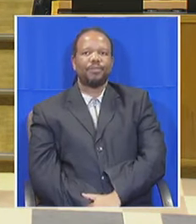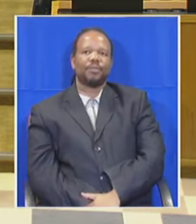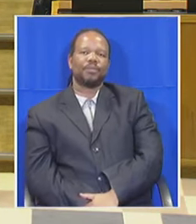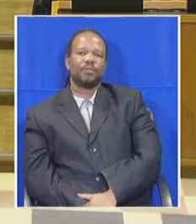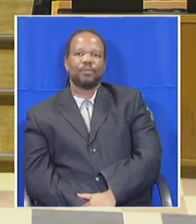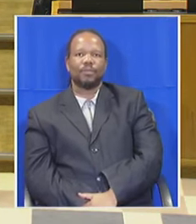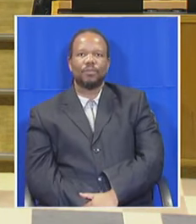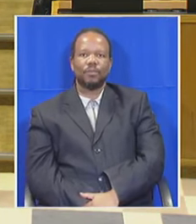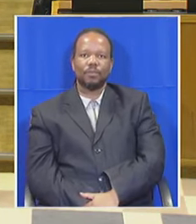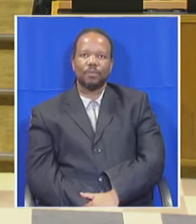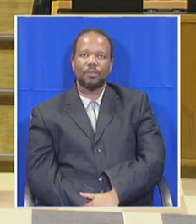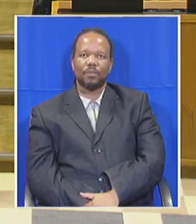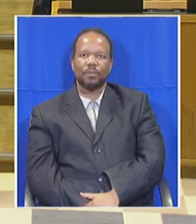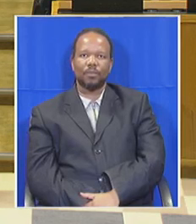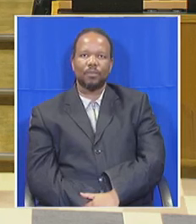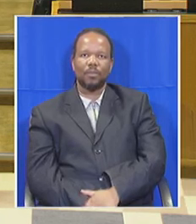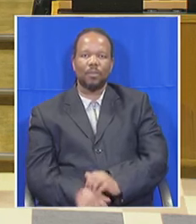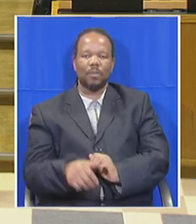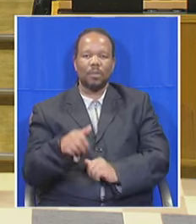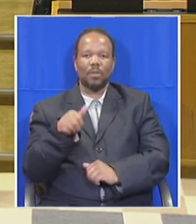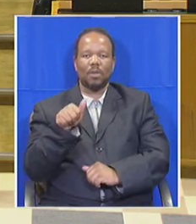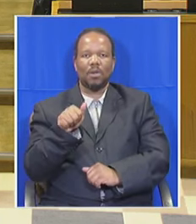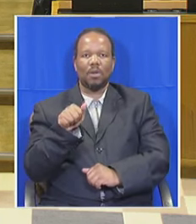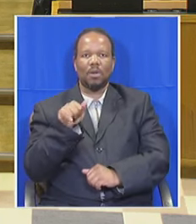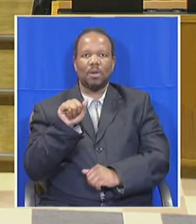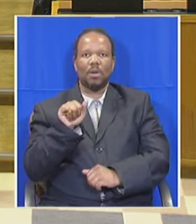AIC, Honorable Ngaia.